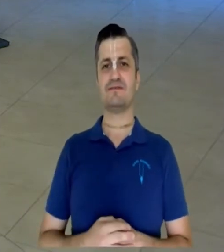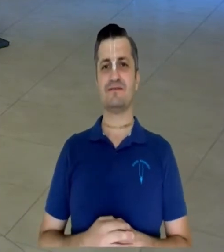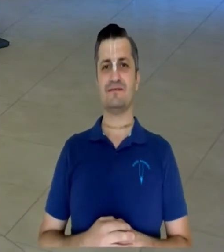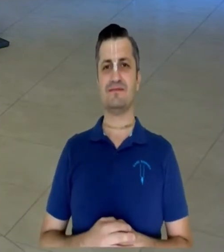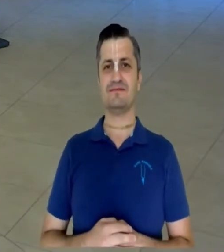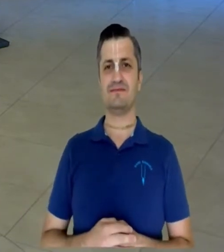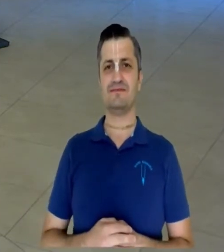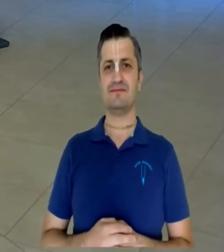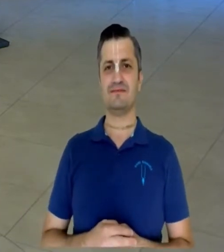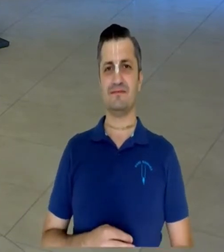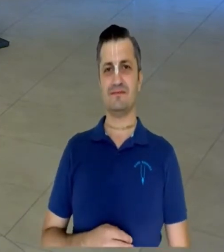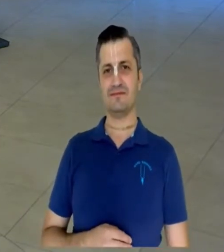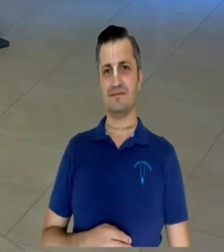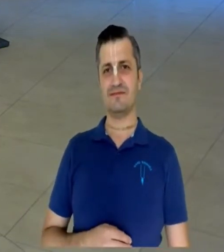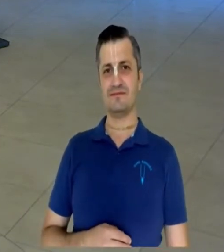Okay.